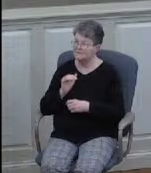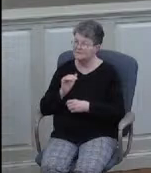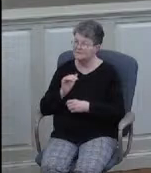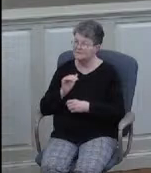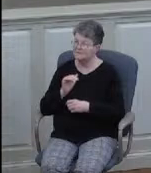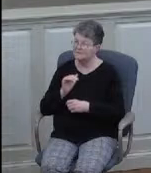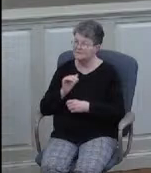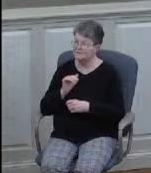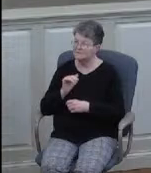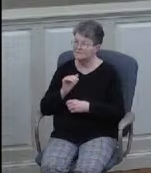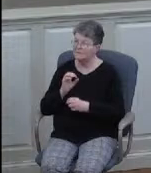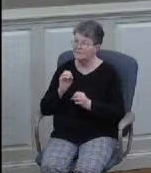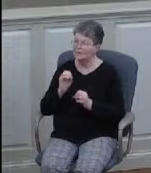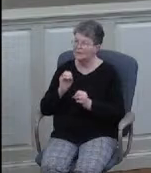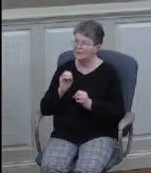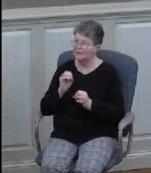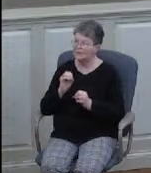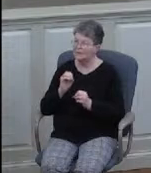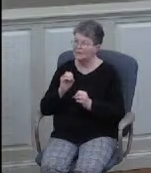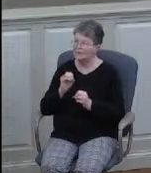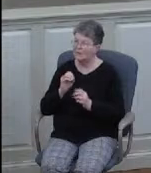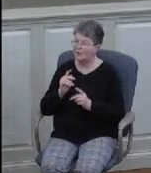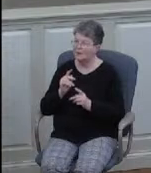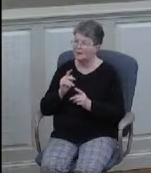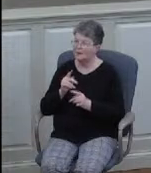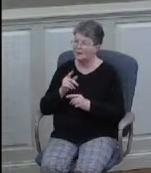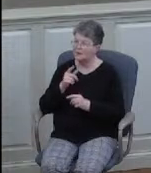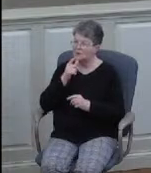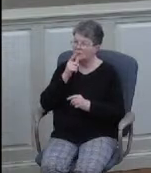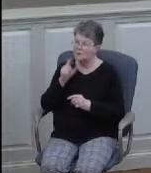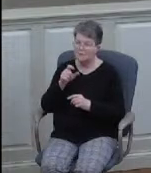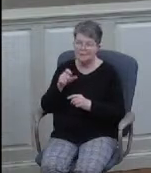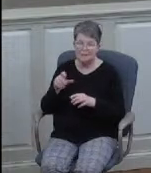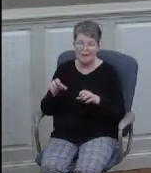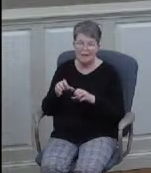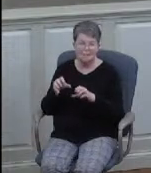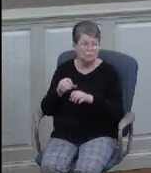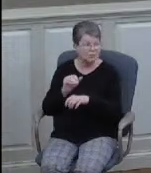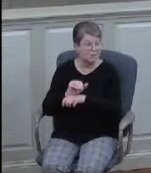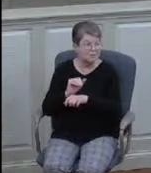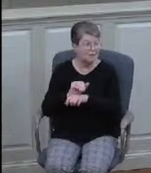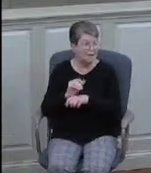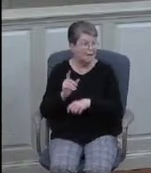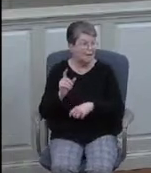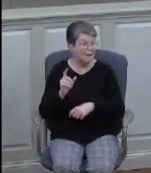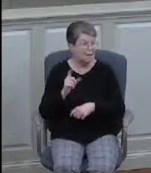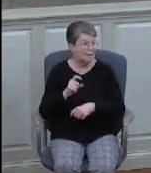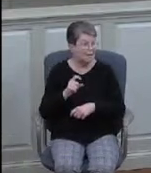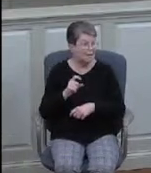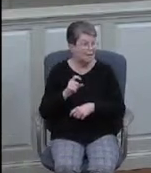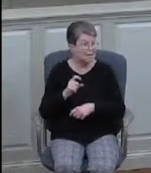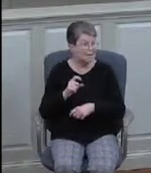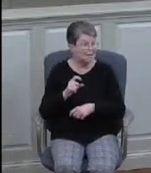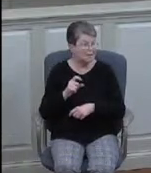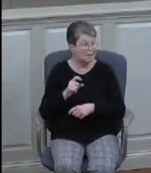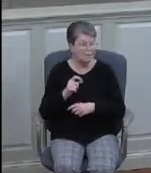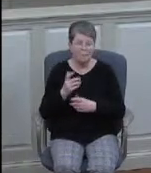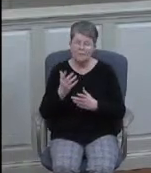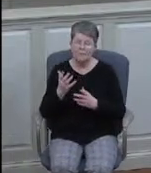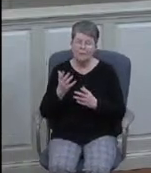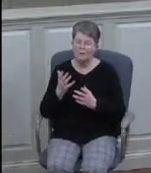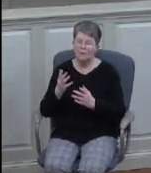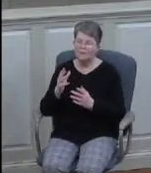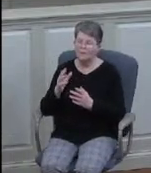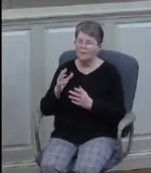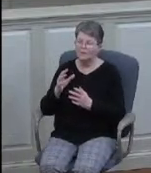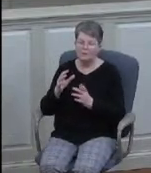downtown mess plan. Okay, you don't need action tonight. Sorry. Well, if you know, we don't